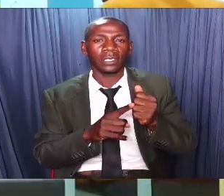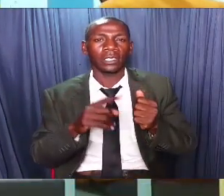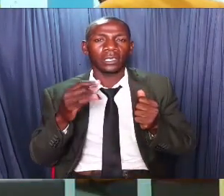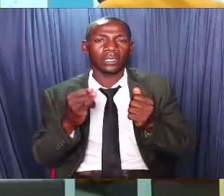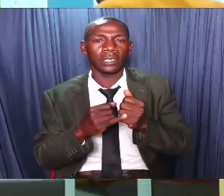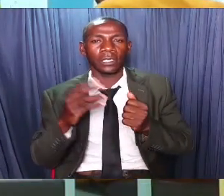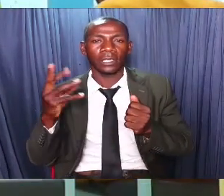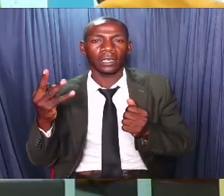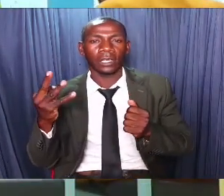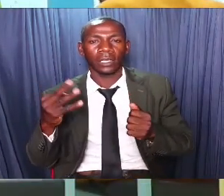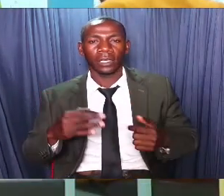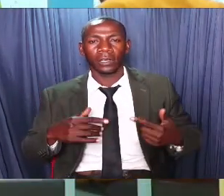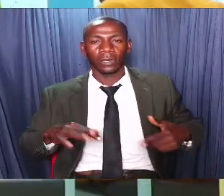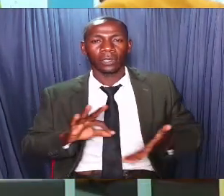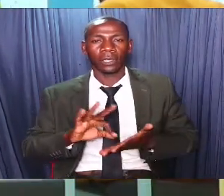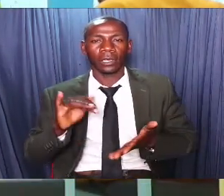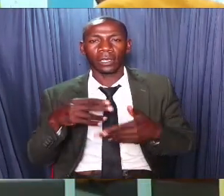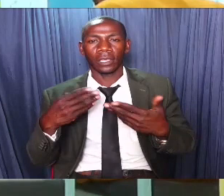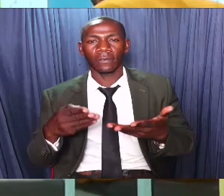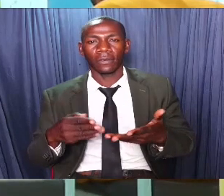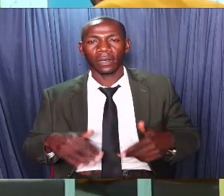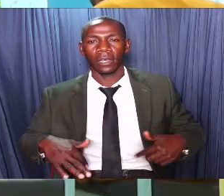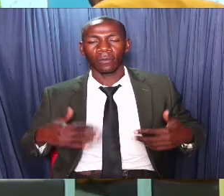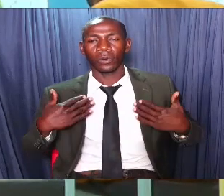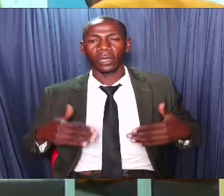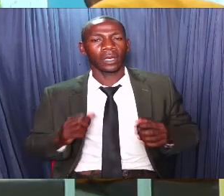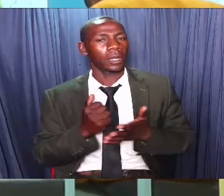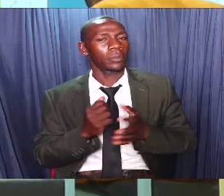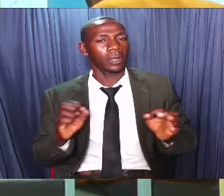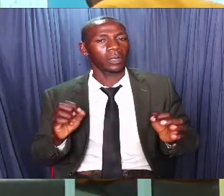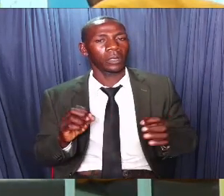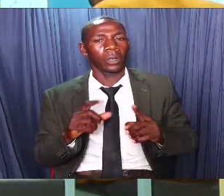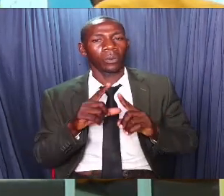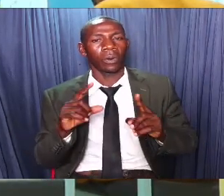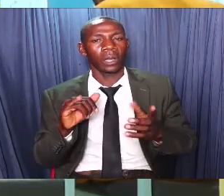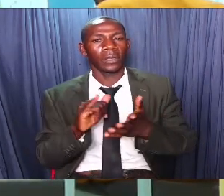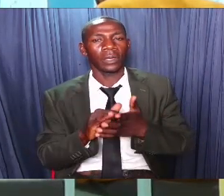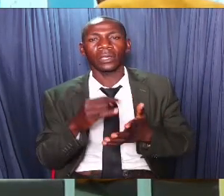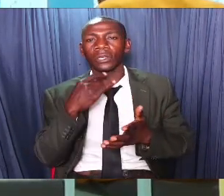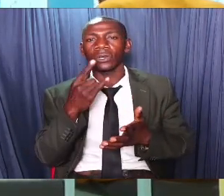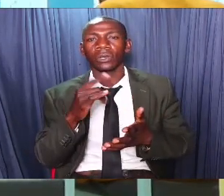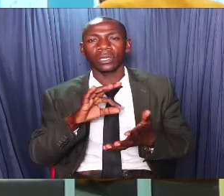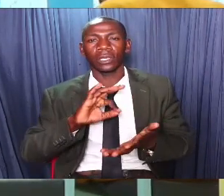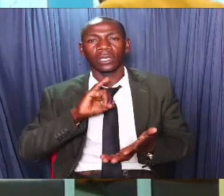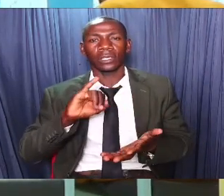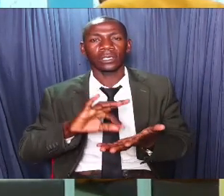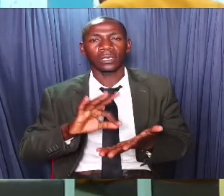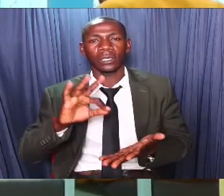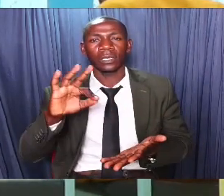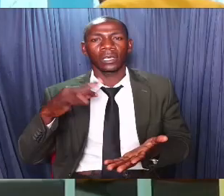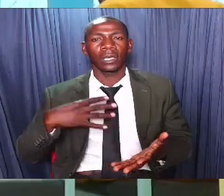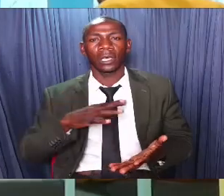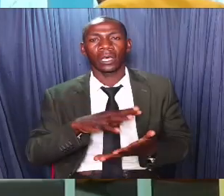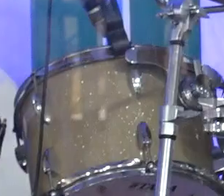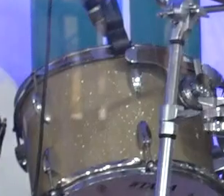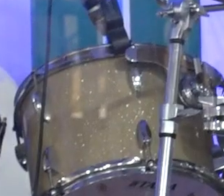6:63. Roho ndiyo itiayo uzima. Mwili haufai kitu. Maneno hayo niliyowaambia ni roho, tena ni